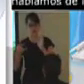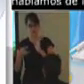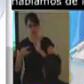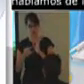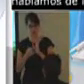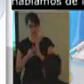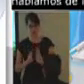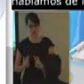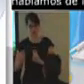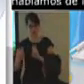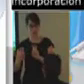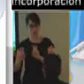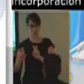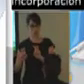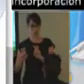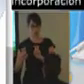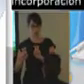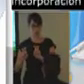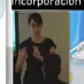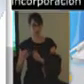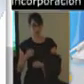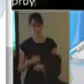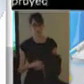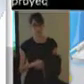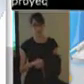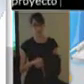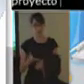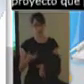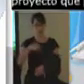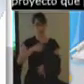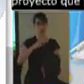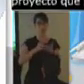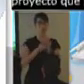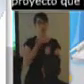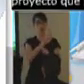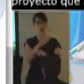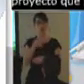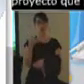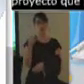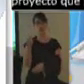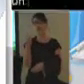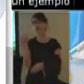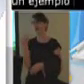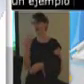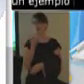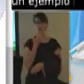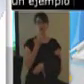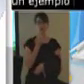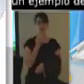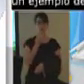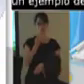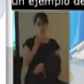new technologies, and the project that we are going to present today is an example